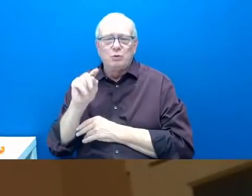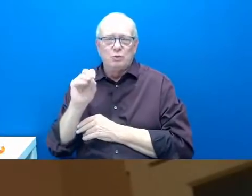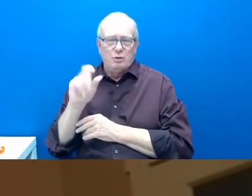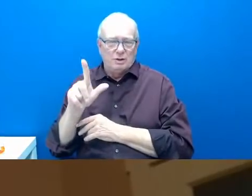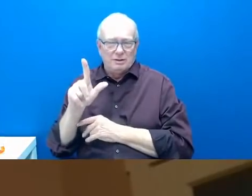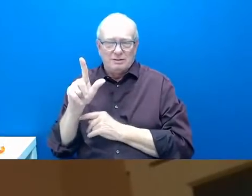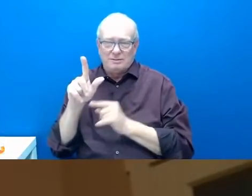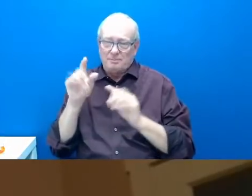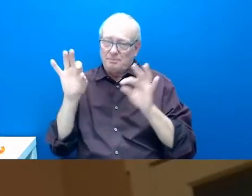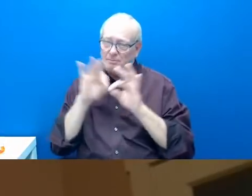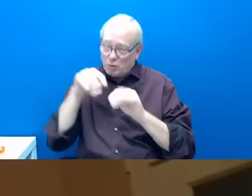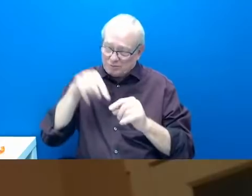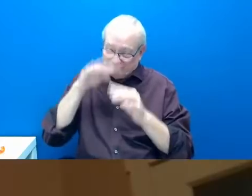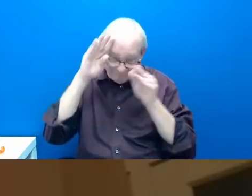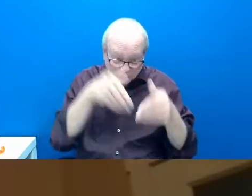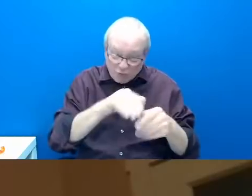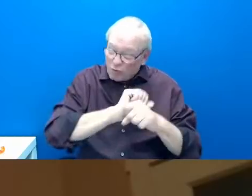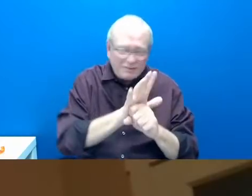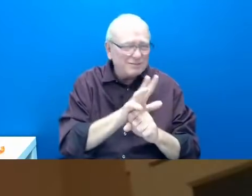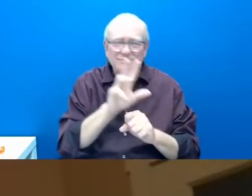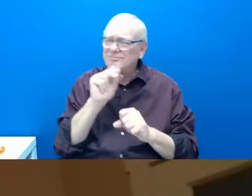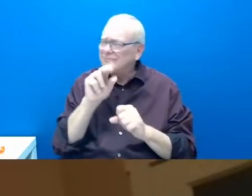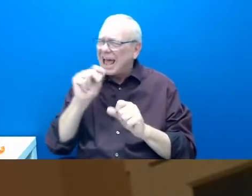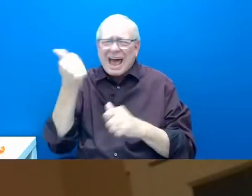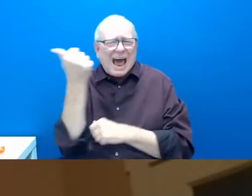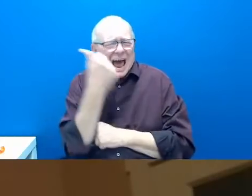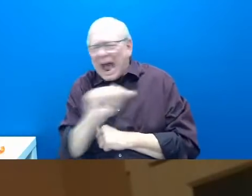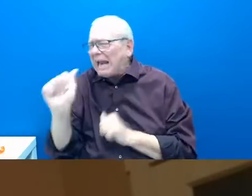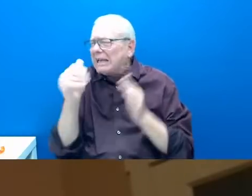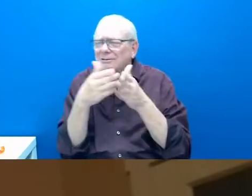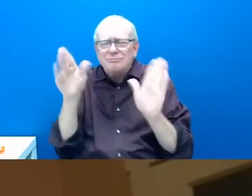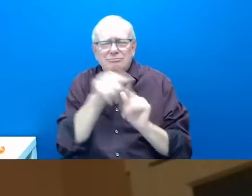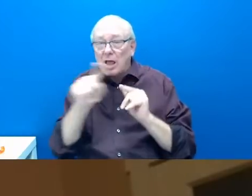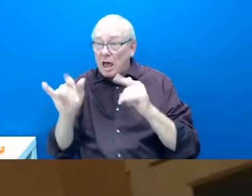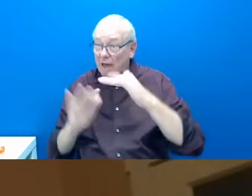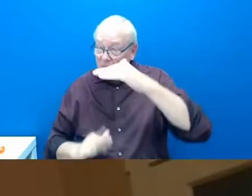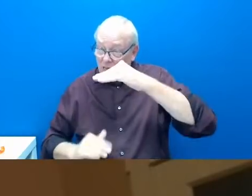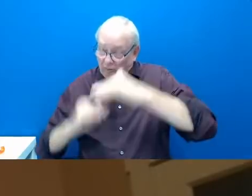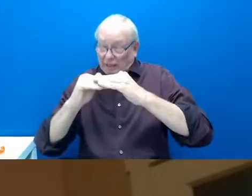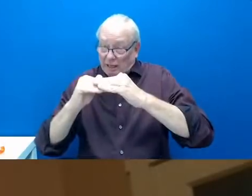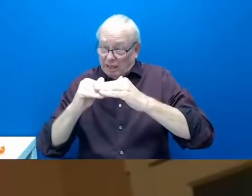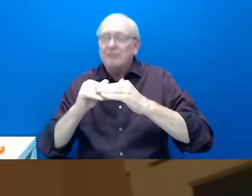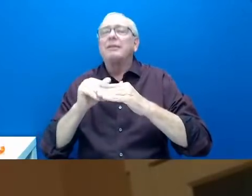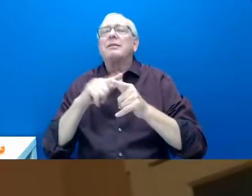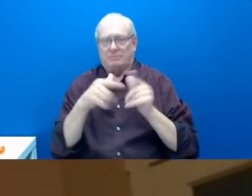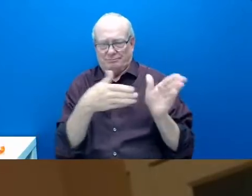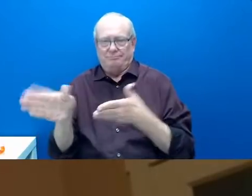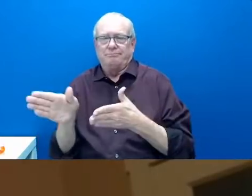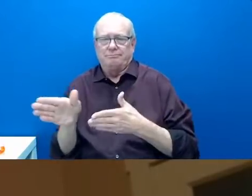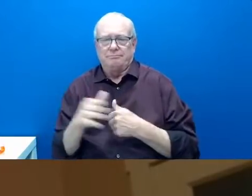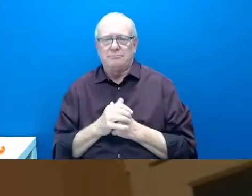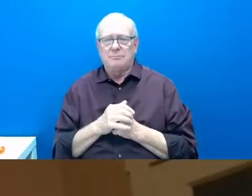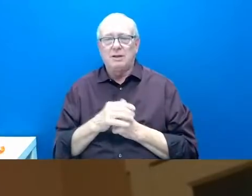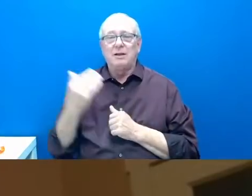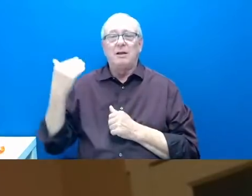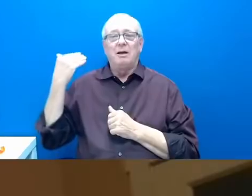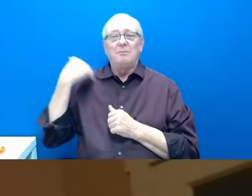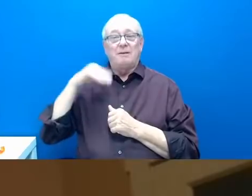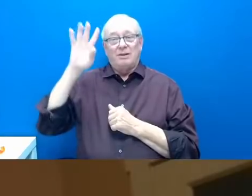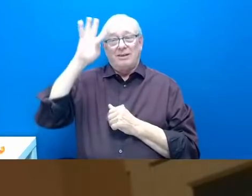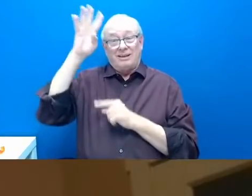this was not created specifically for COVID-19, although it was created during a time where we felt we may require it for this